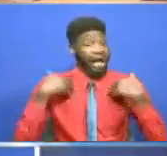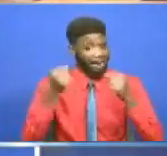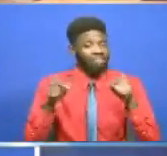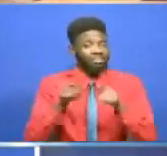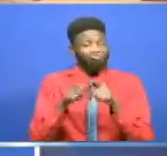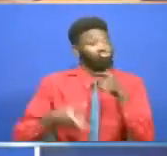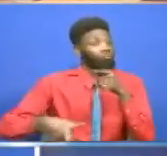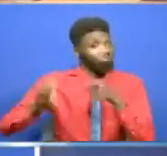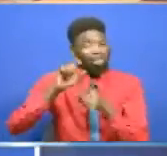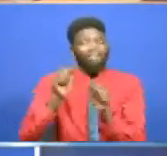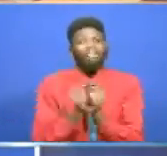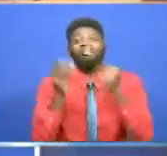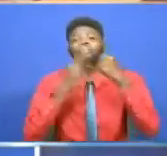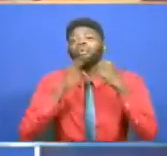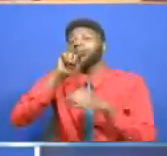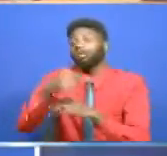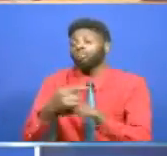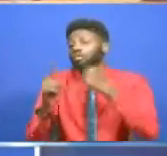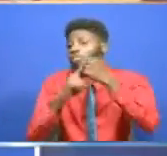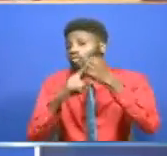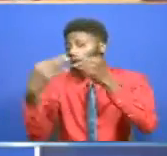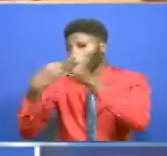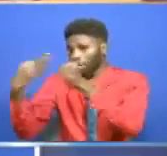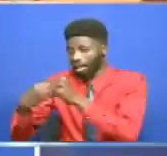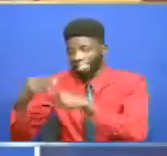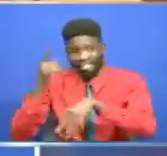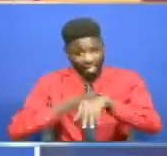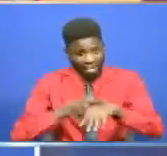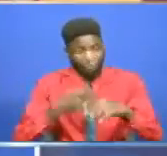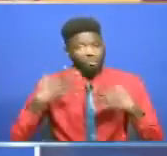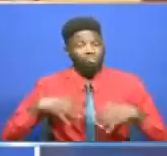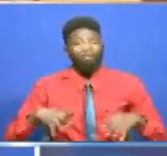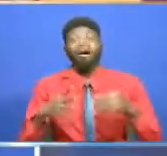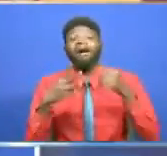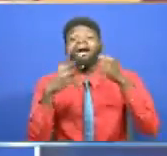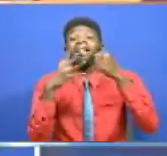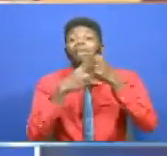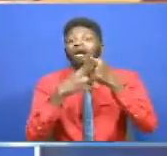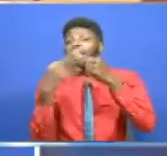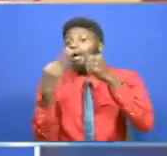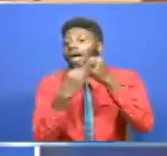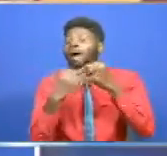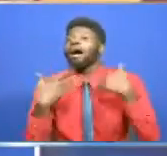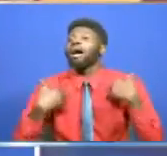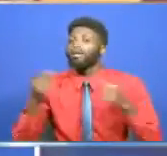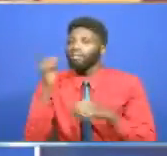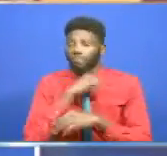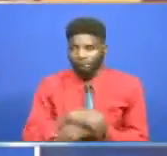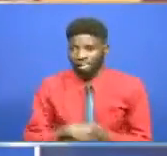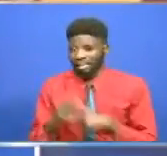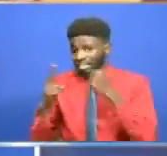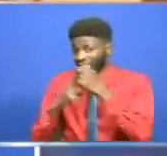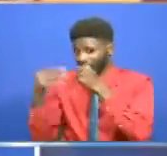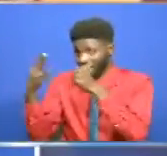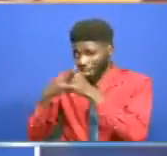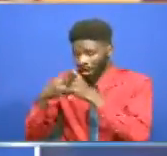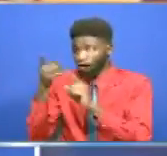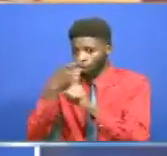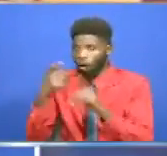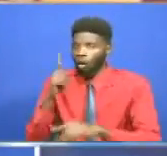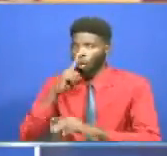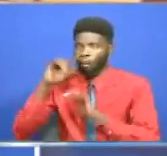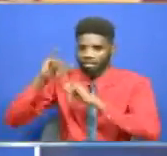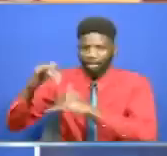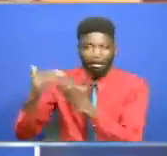to 19,688 after 98 patients recovered. 79 of those who recovered were from the home care